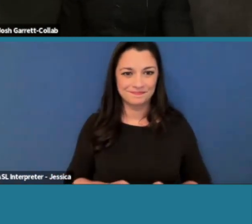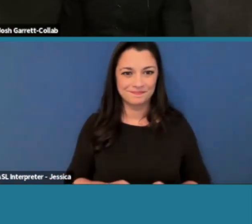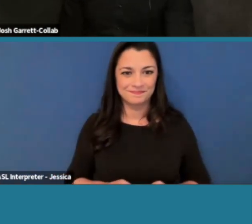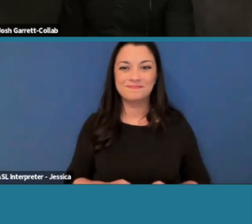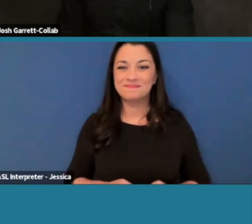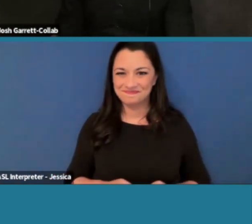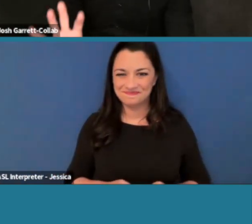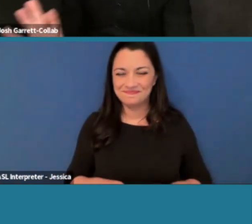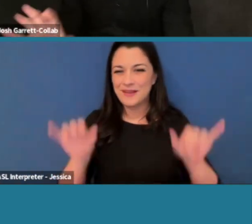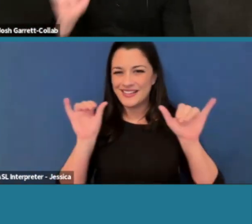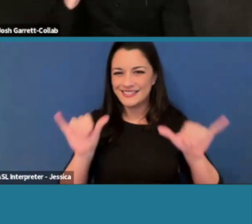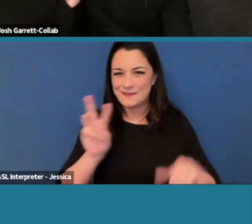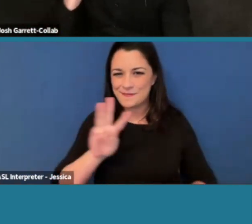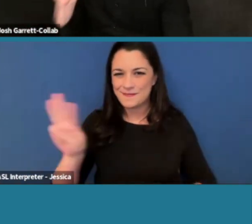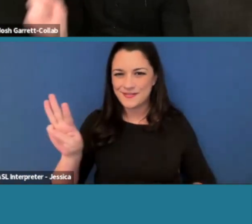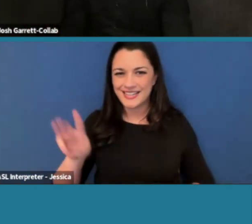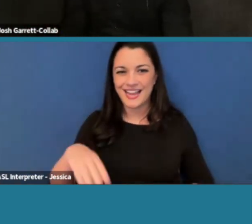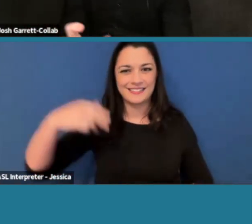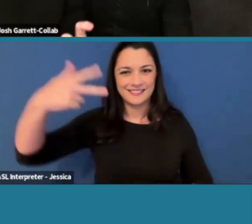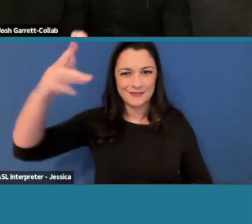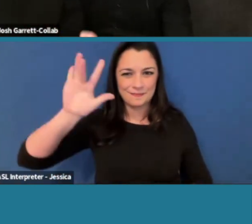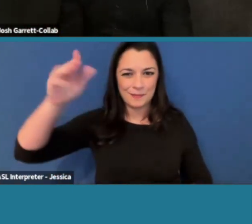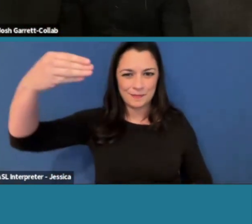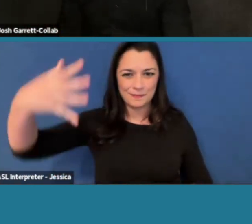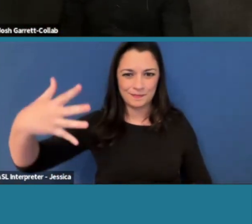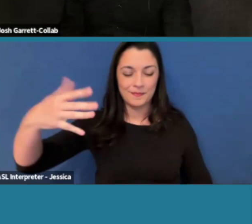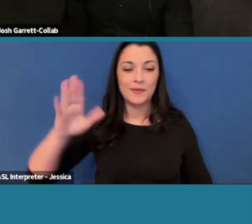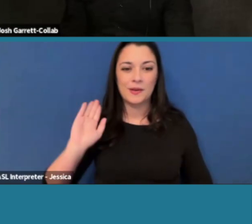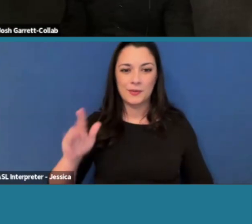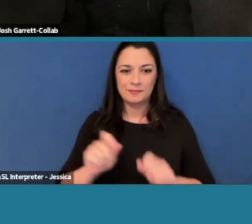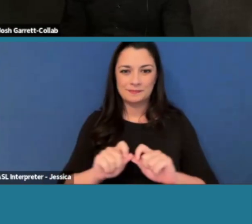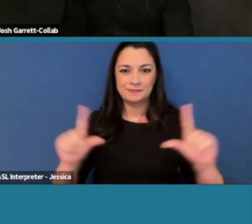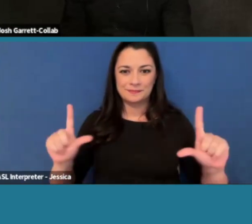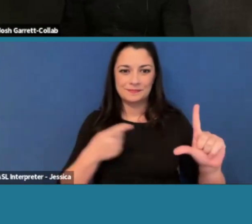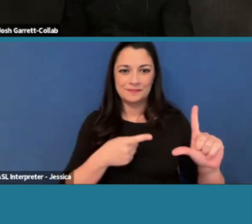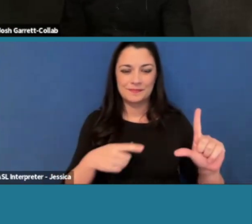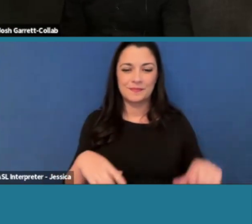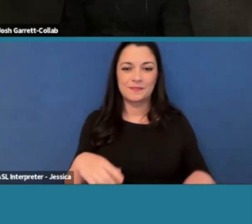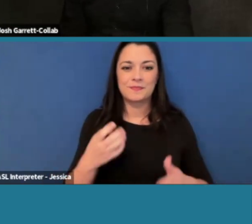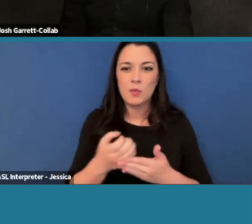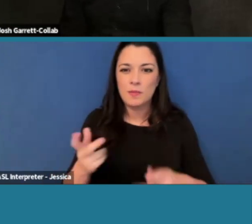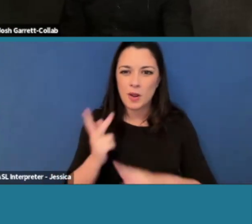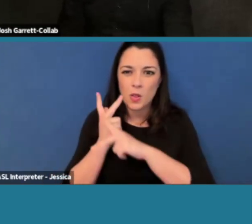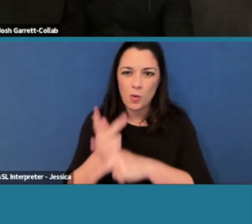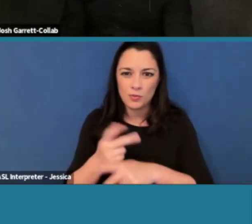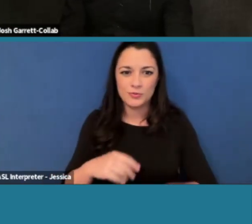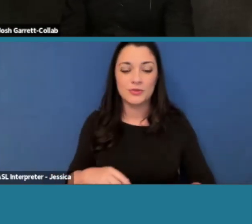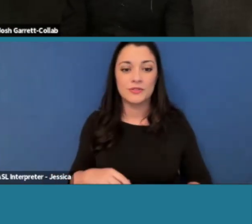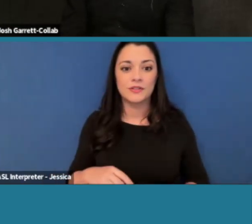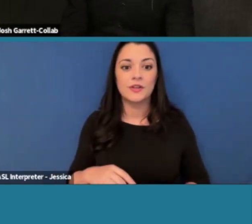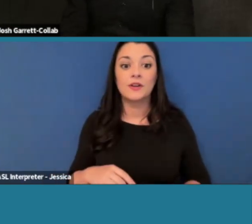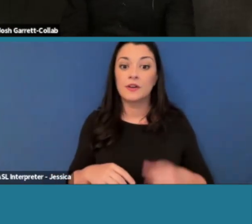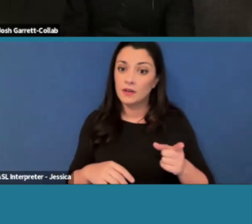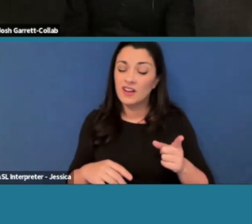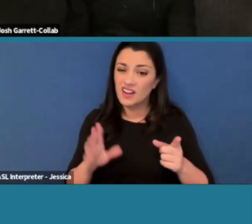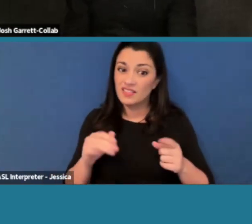Next, same website, clicking in the same location, it will take you to this web page that's called Equipment Loans. Under Equipment Loans, what